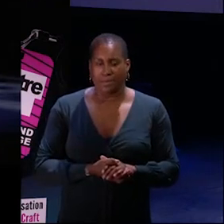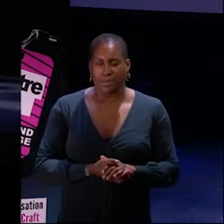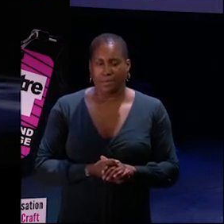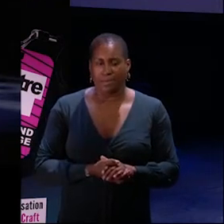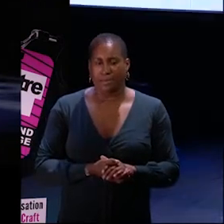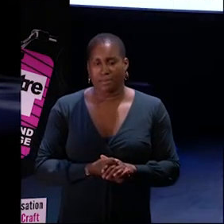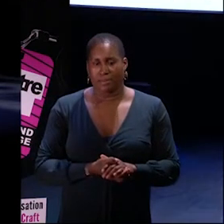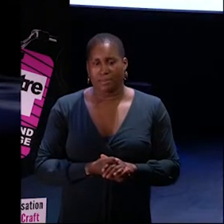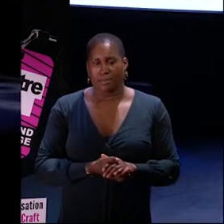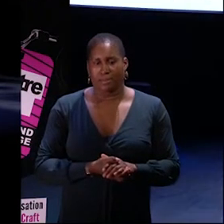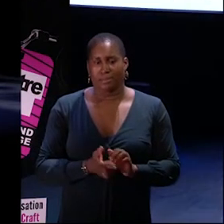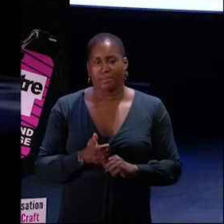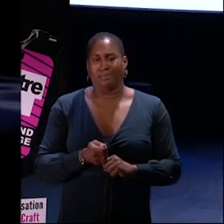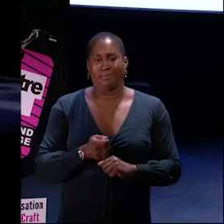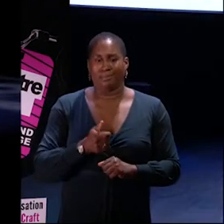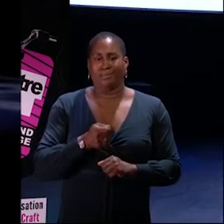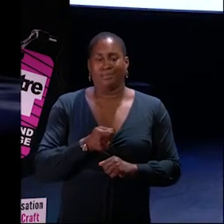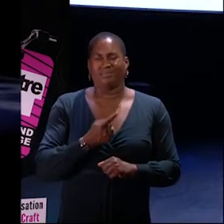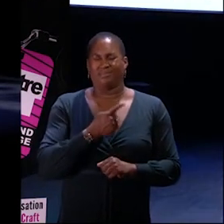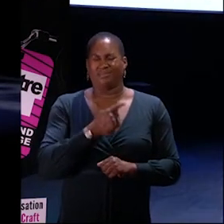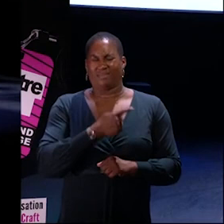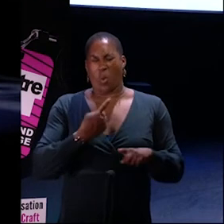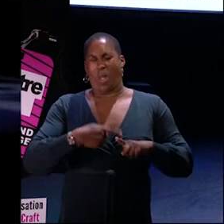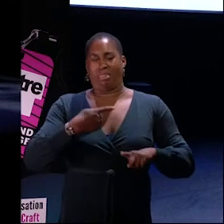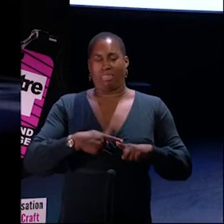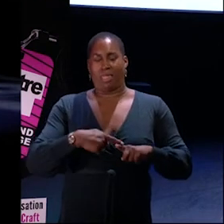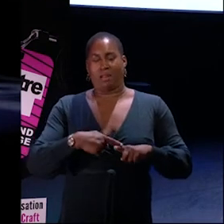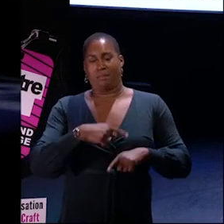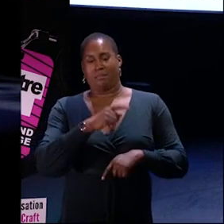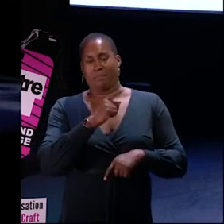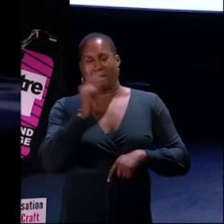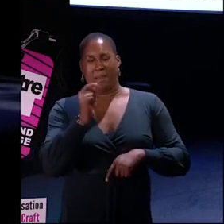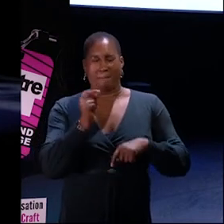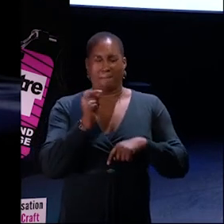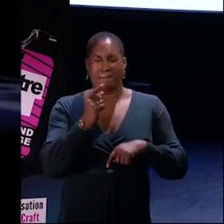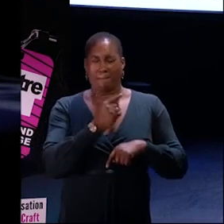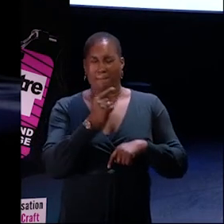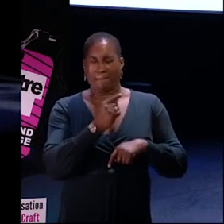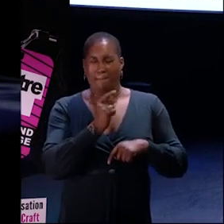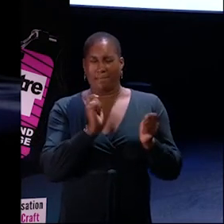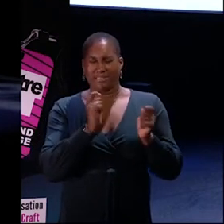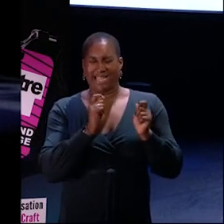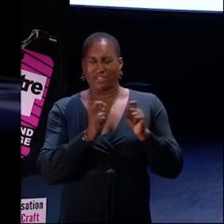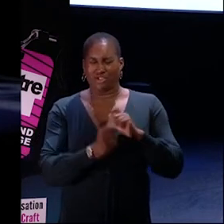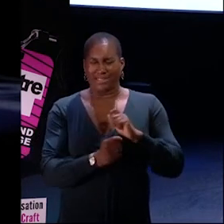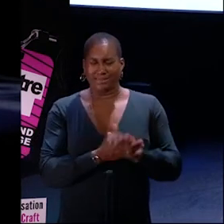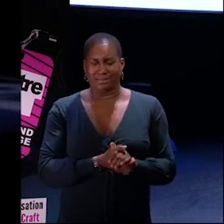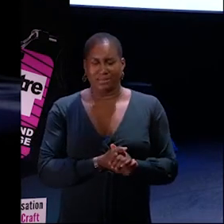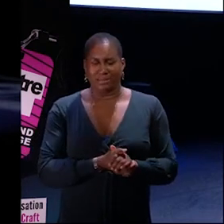Clicking away madly here, there we go. This was just to sort of quickly point out that there are, in fact, staging change is still on there, it shouldn't be anymore.